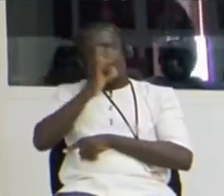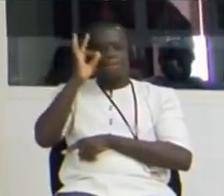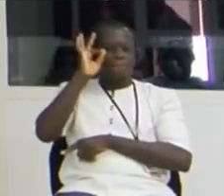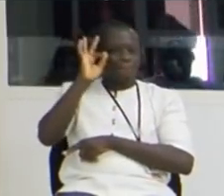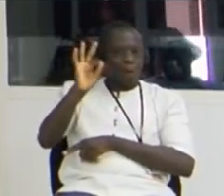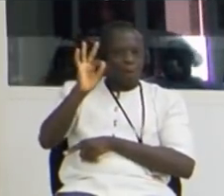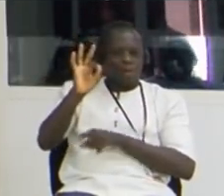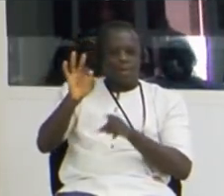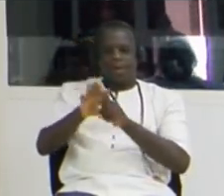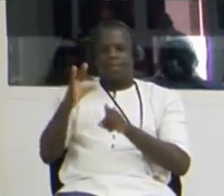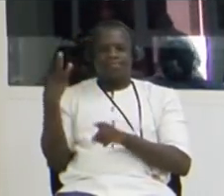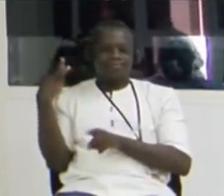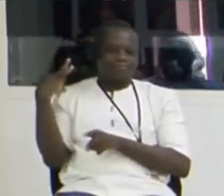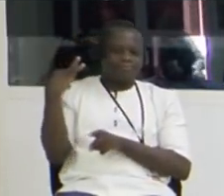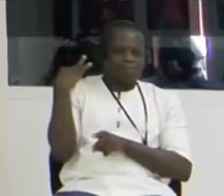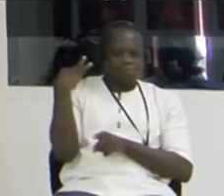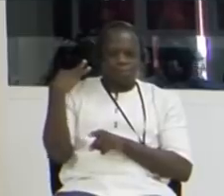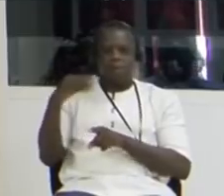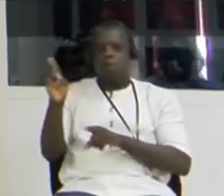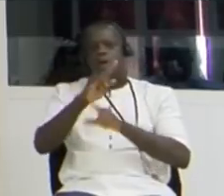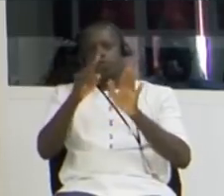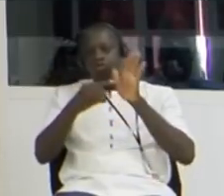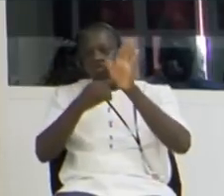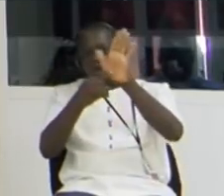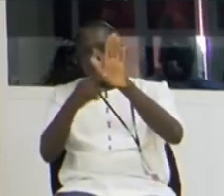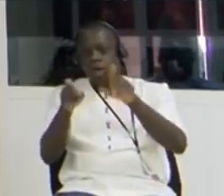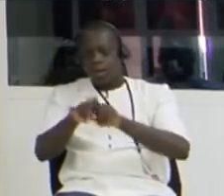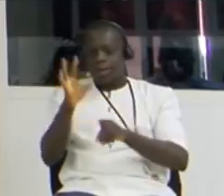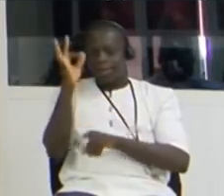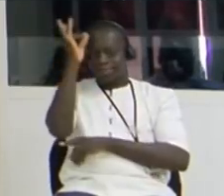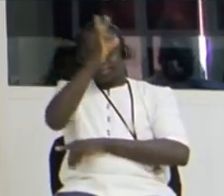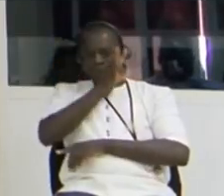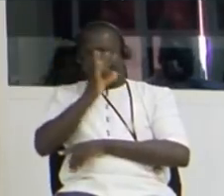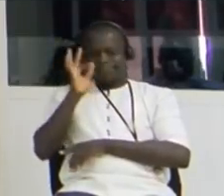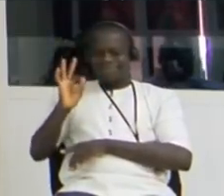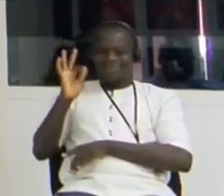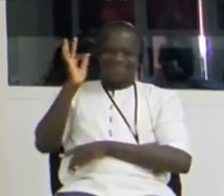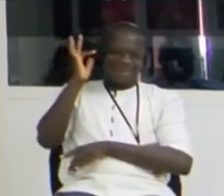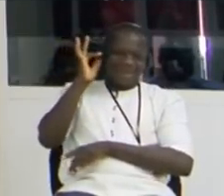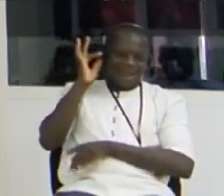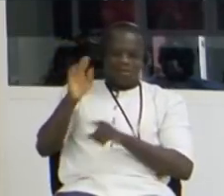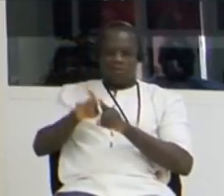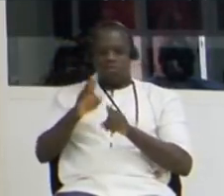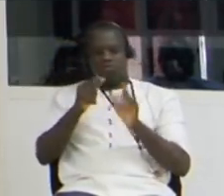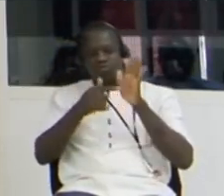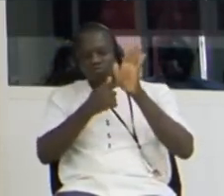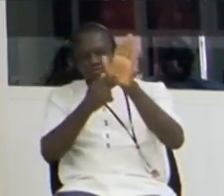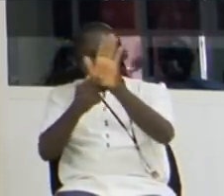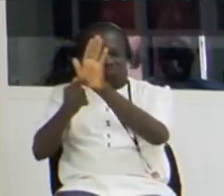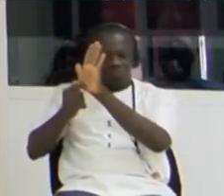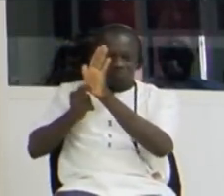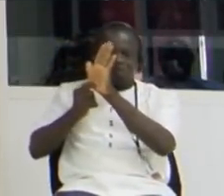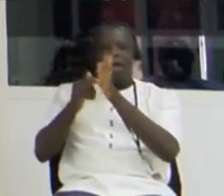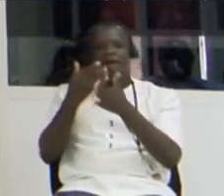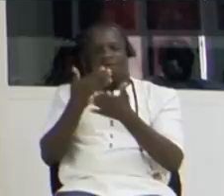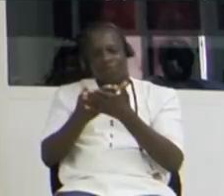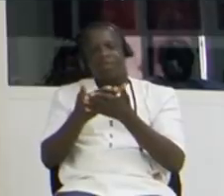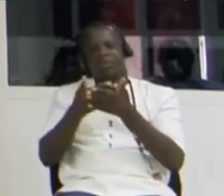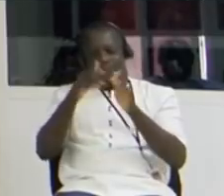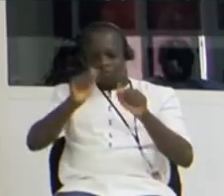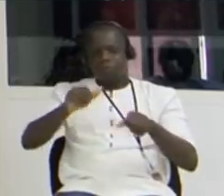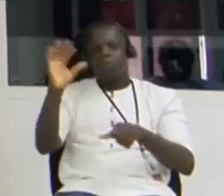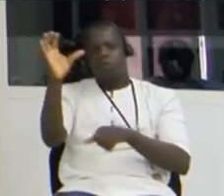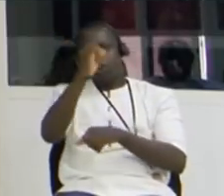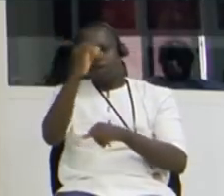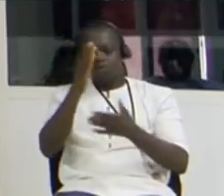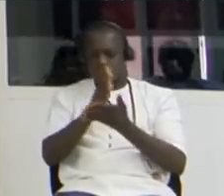be showcased perhaps would be the beauty of the girls, perhaps not entirely, but that would be part